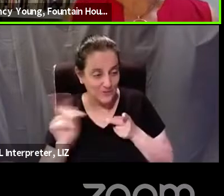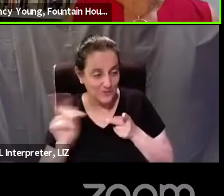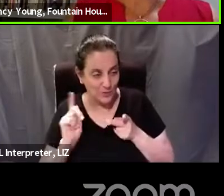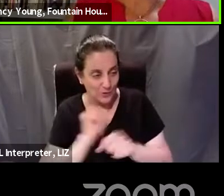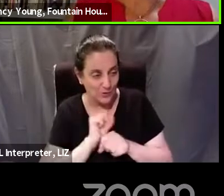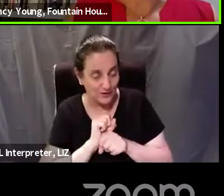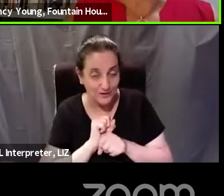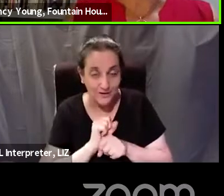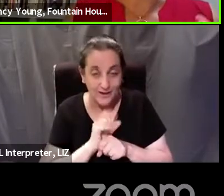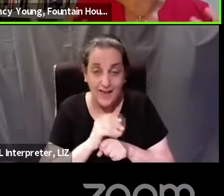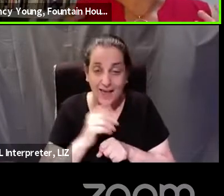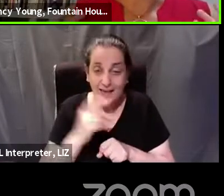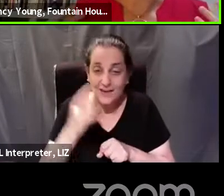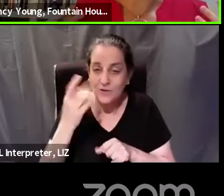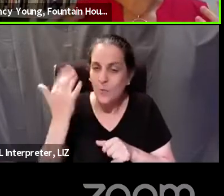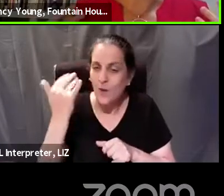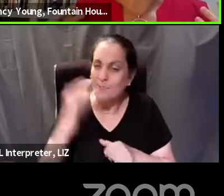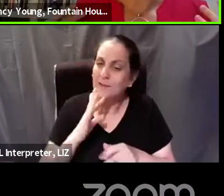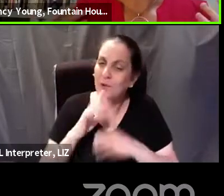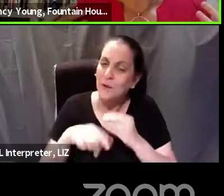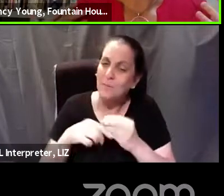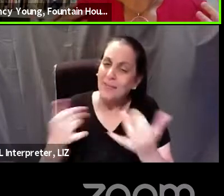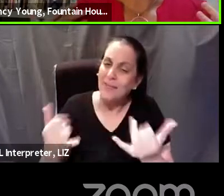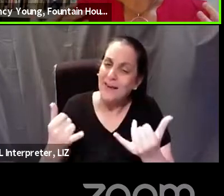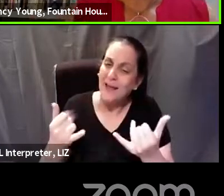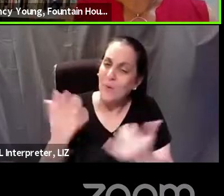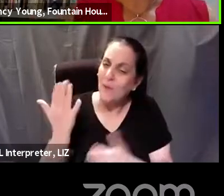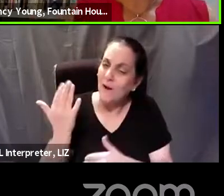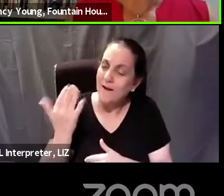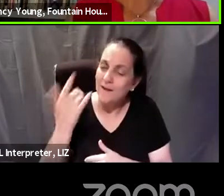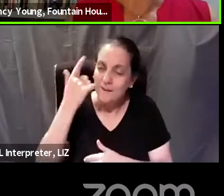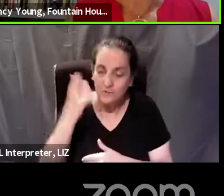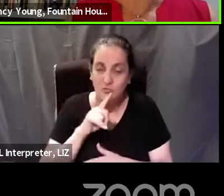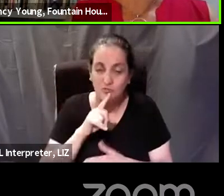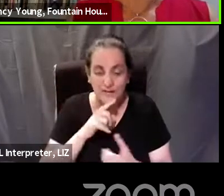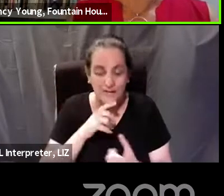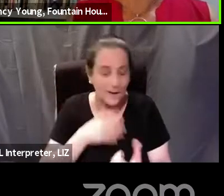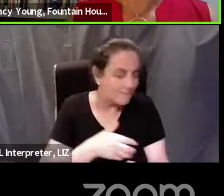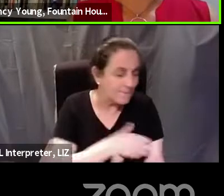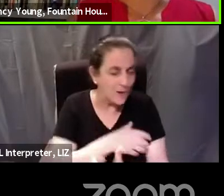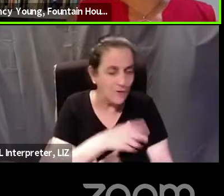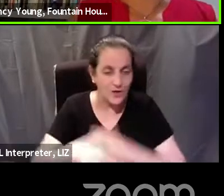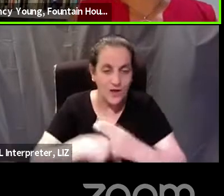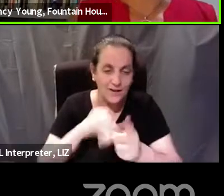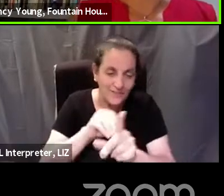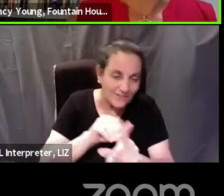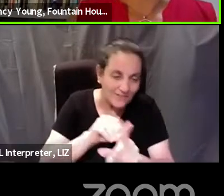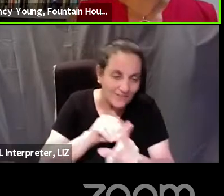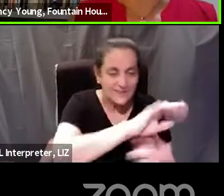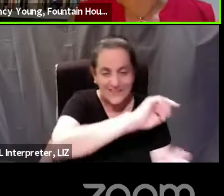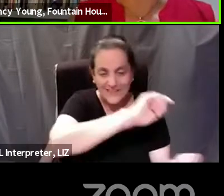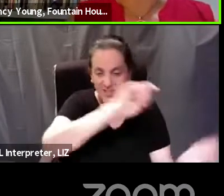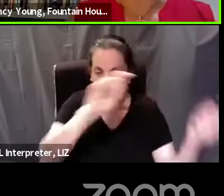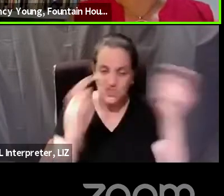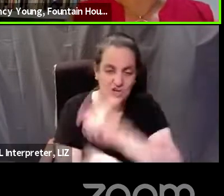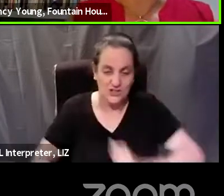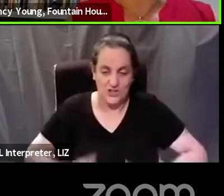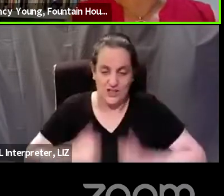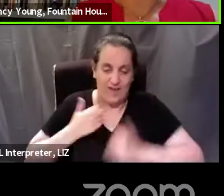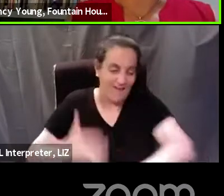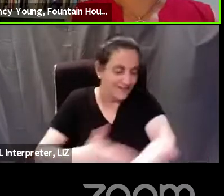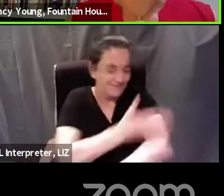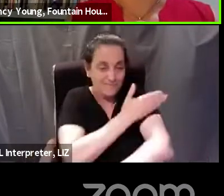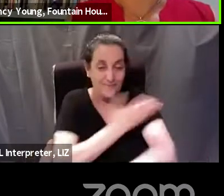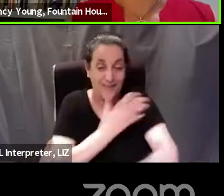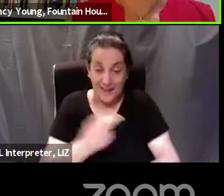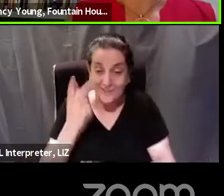bringing that up is just because it is a powerful influence that has transformed lives. I've seen it happen throughout my